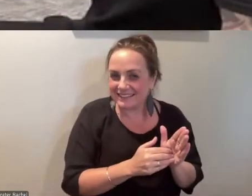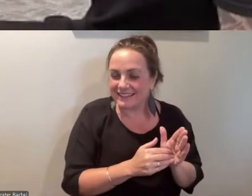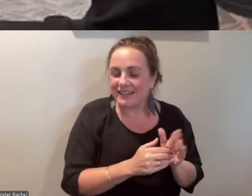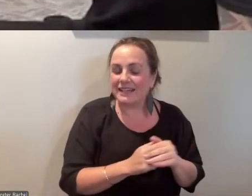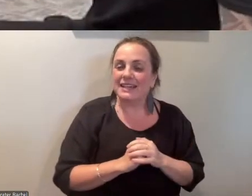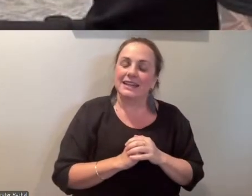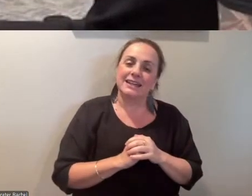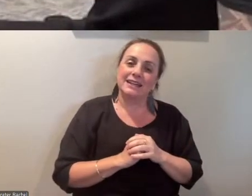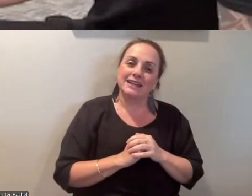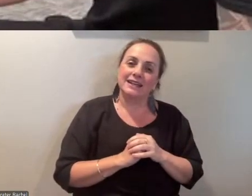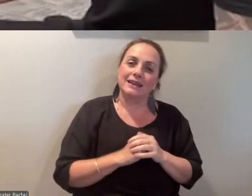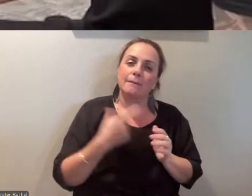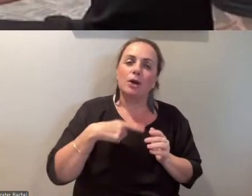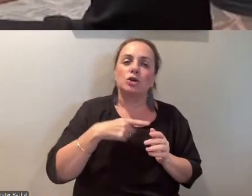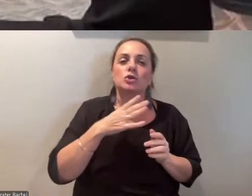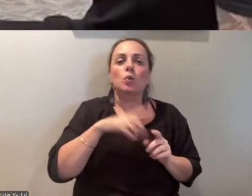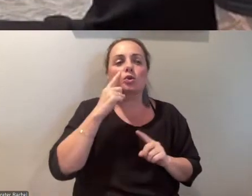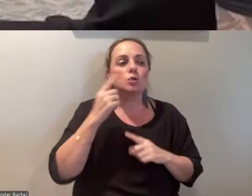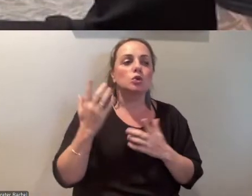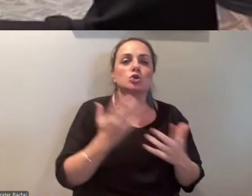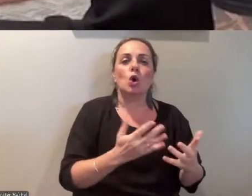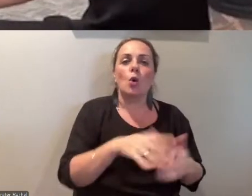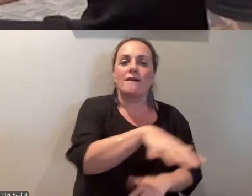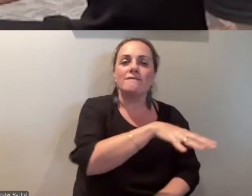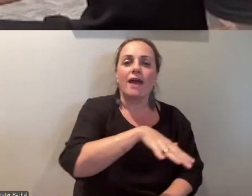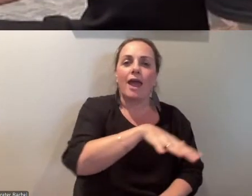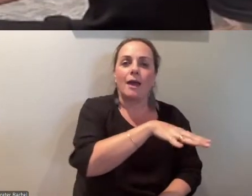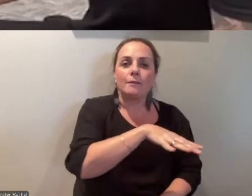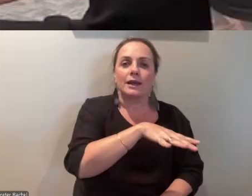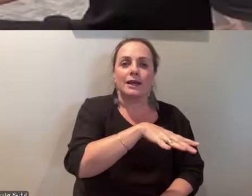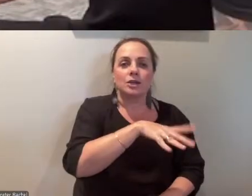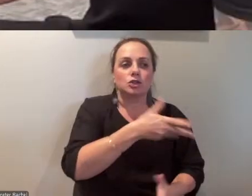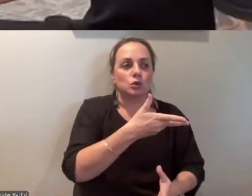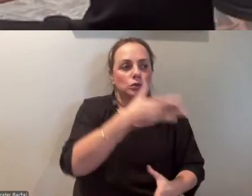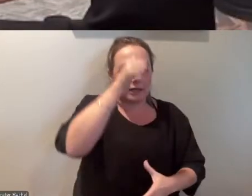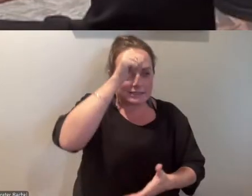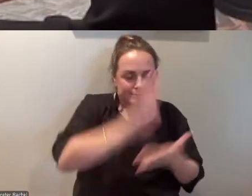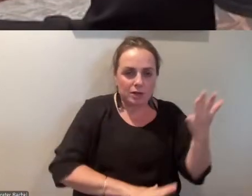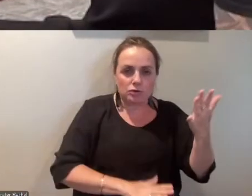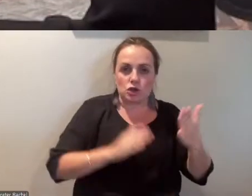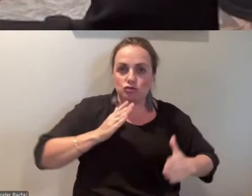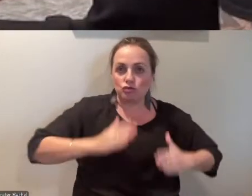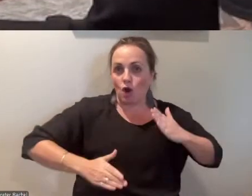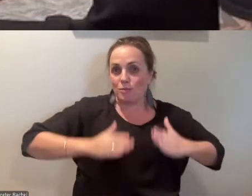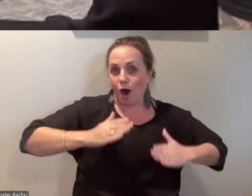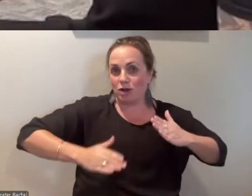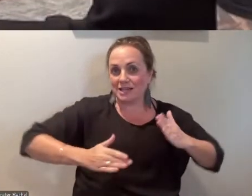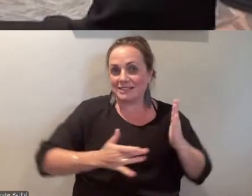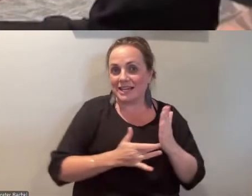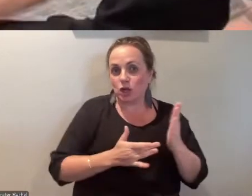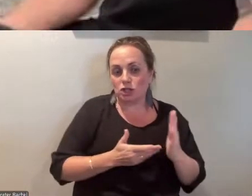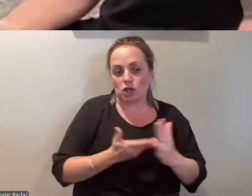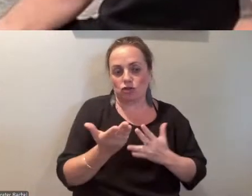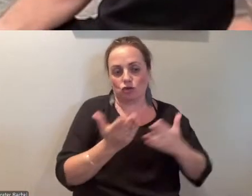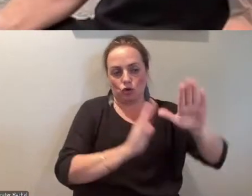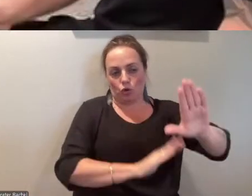being giving families the opportunity to experience robotic technology all over New Zealand and not having to travel.